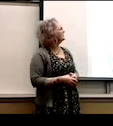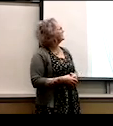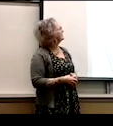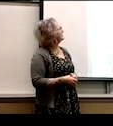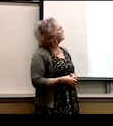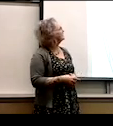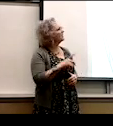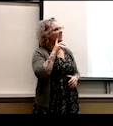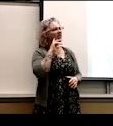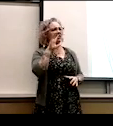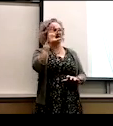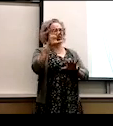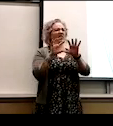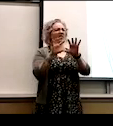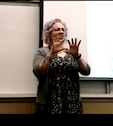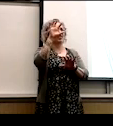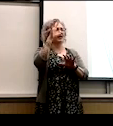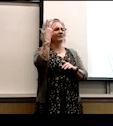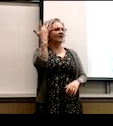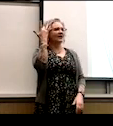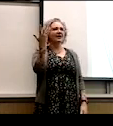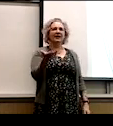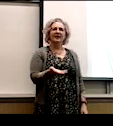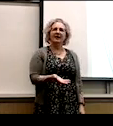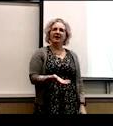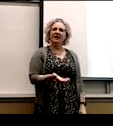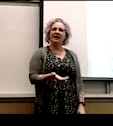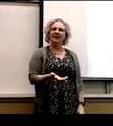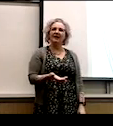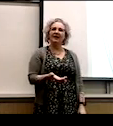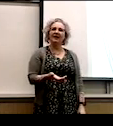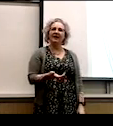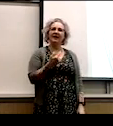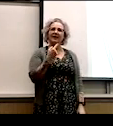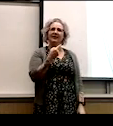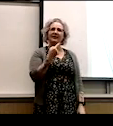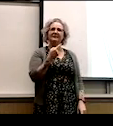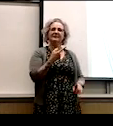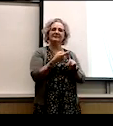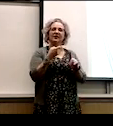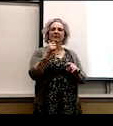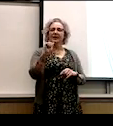formatting off? It was perfect. I did this talk for the Alice Sadi organization that got a little,